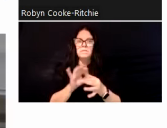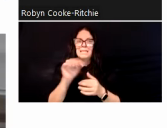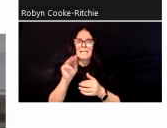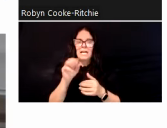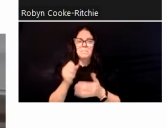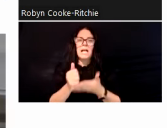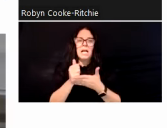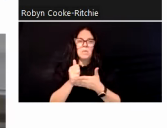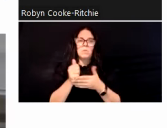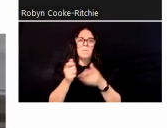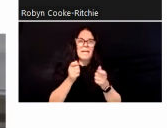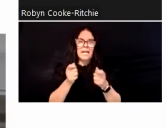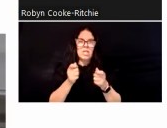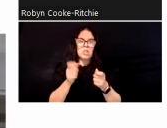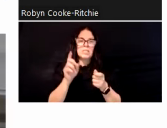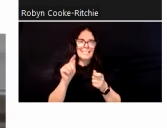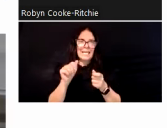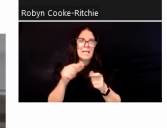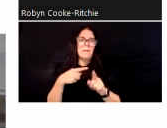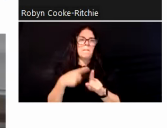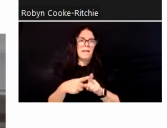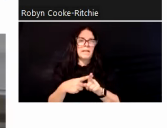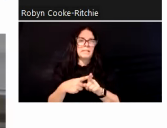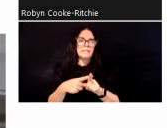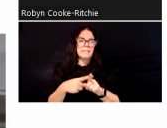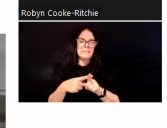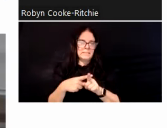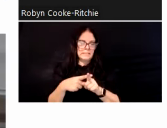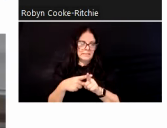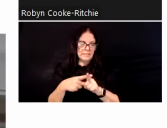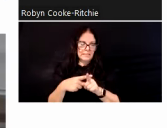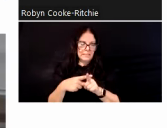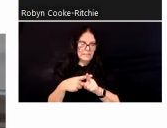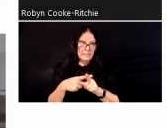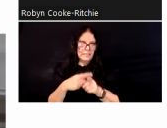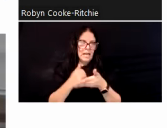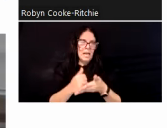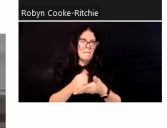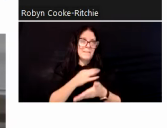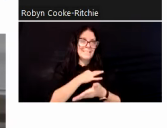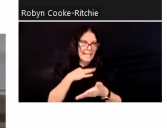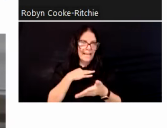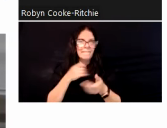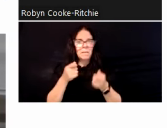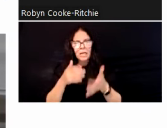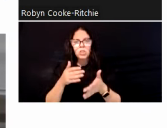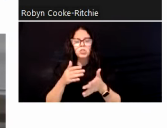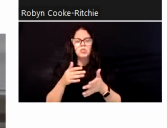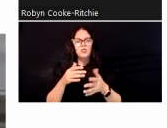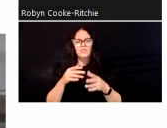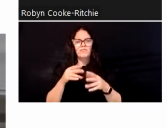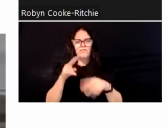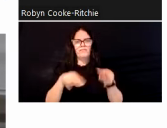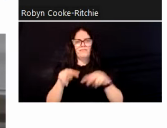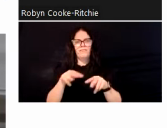data and also to help your staff and managers to monitor the performance measures that the